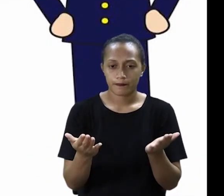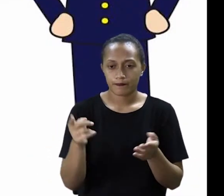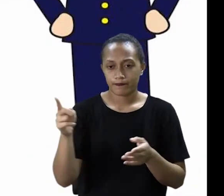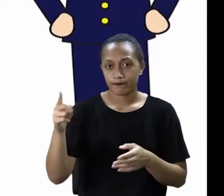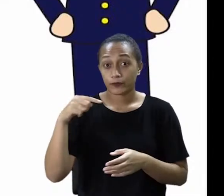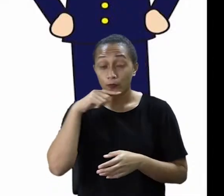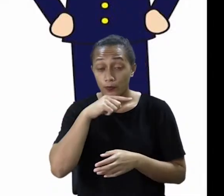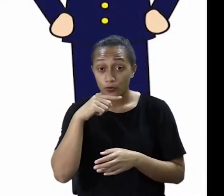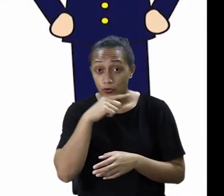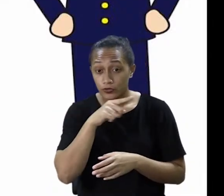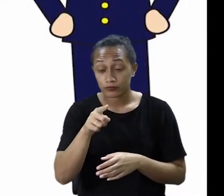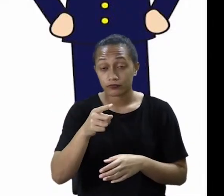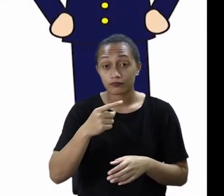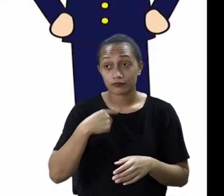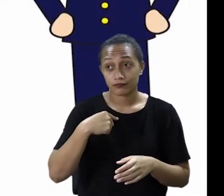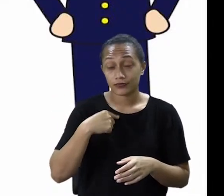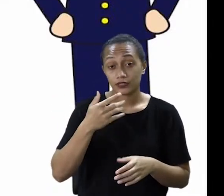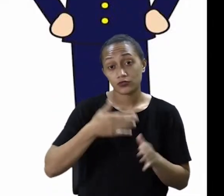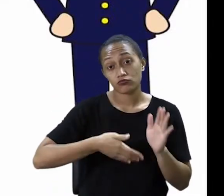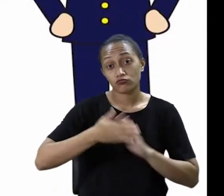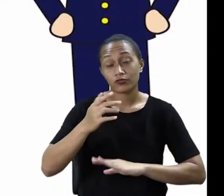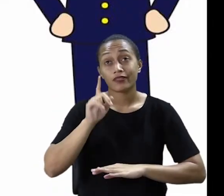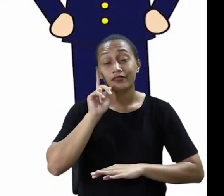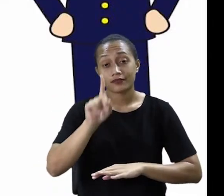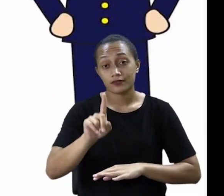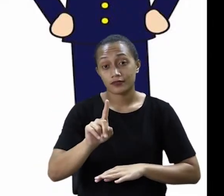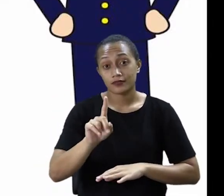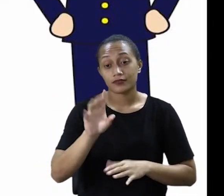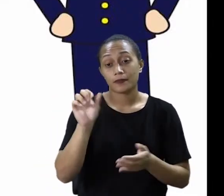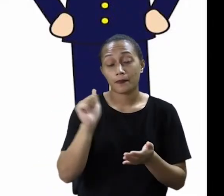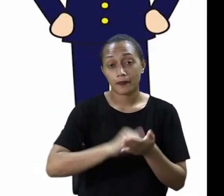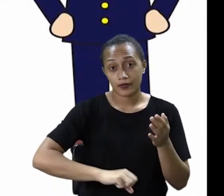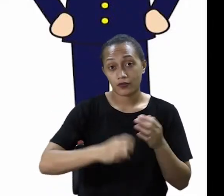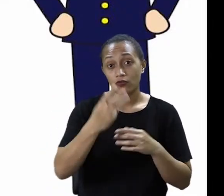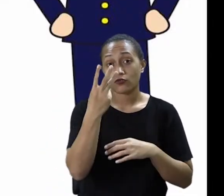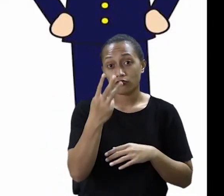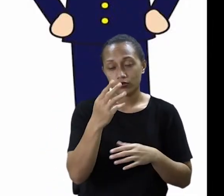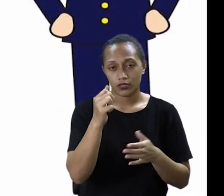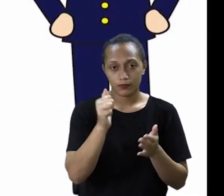Toma: I went yesterday and got 3 books.